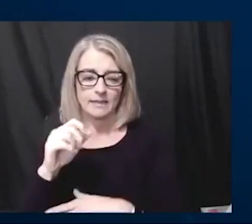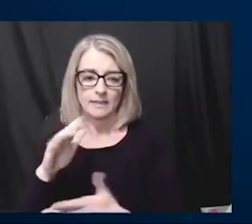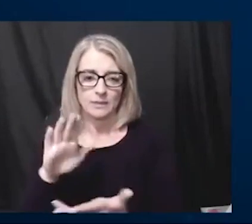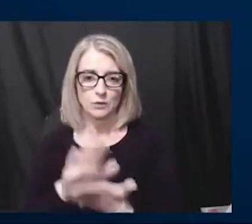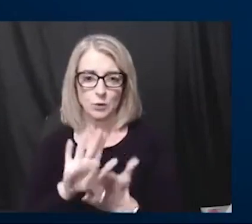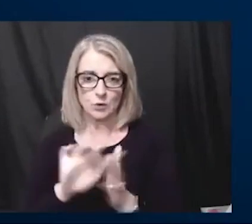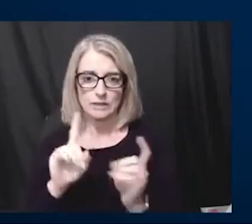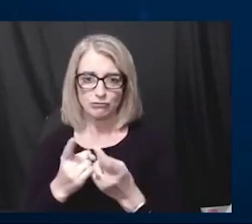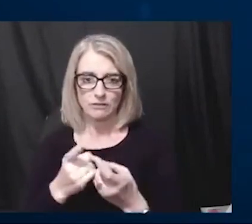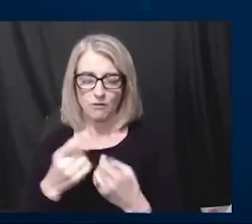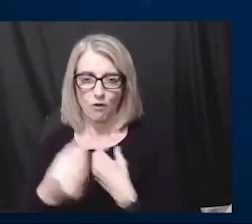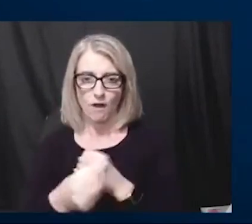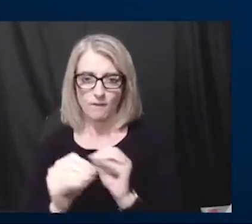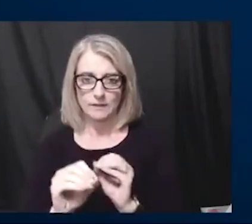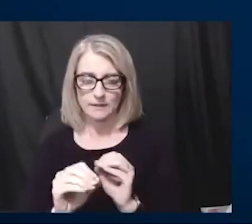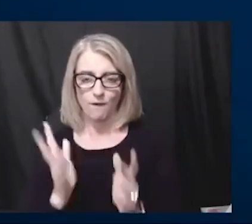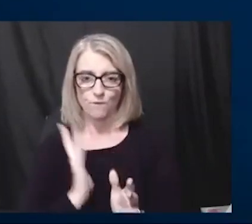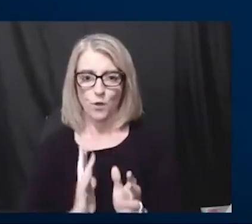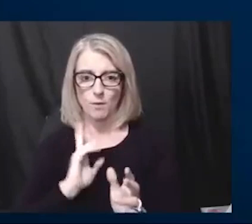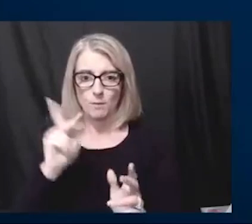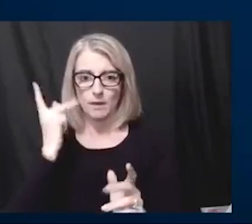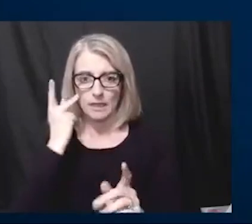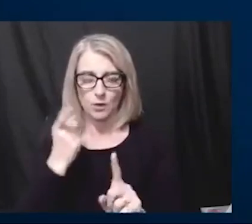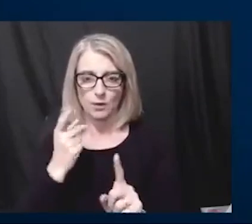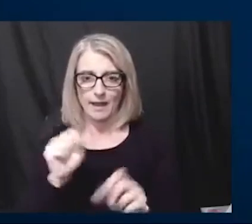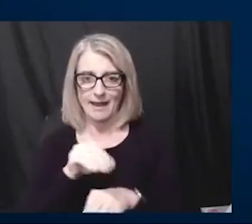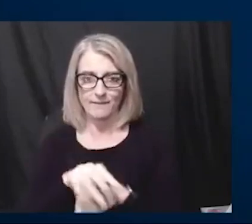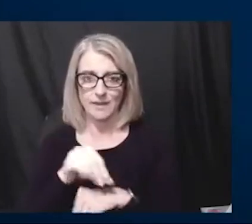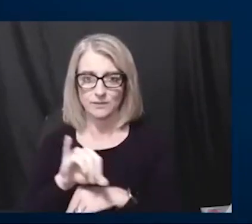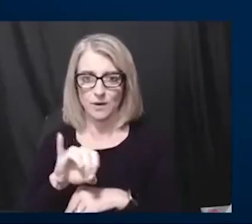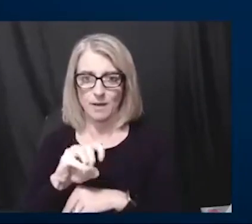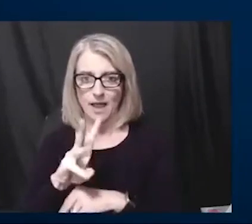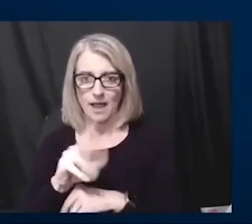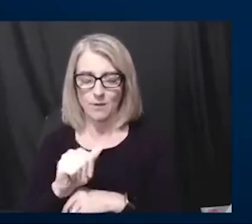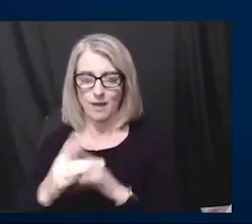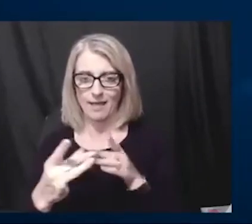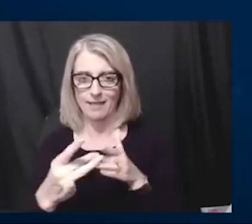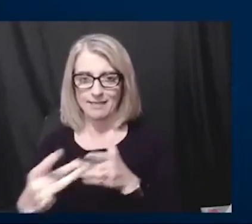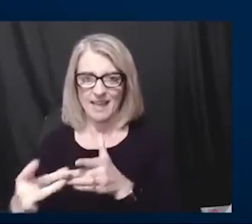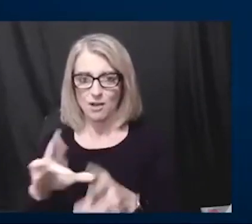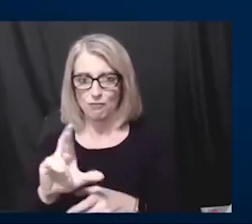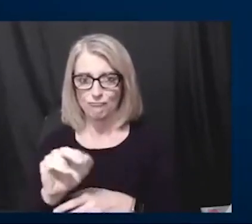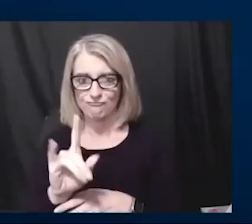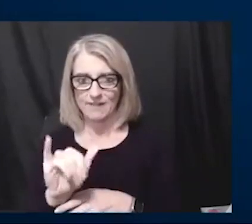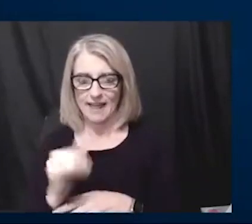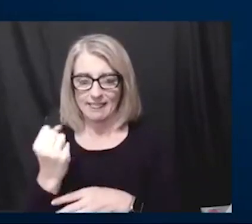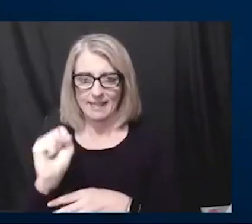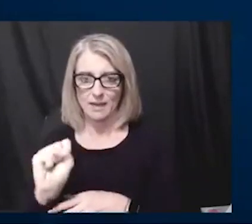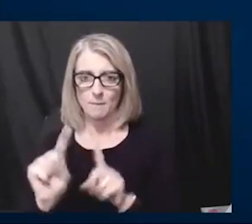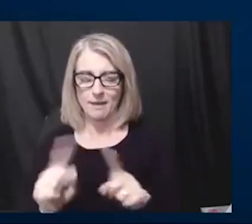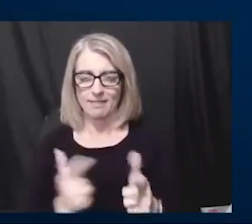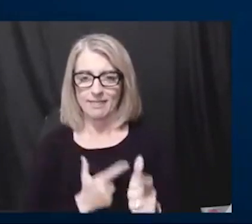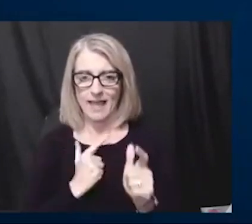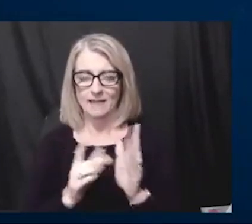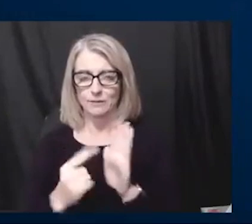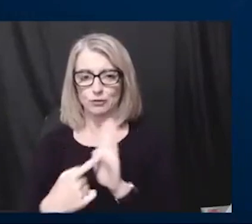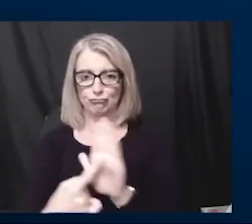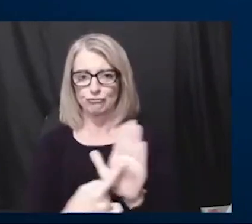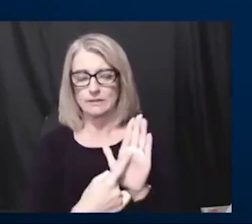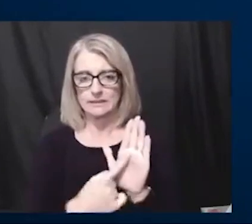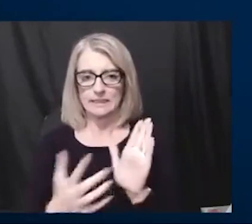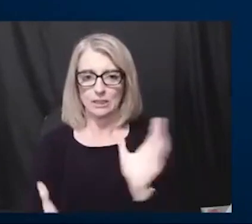a few unconscious behaviors around. Gosh, maybe I won't go to quite so many big group gatherings. I may just be a little more standoffish around people,